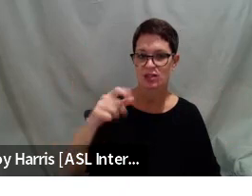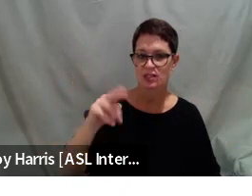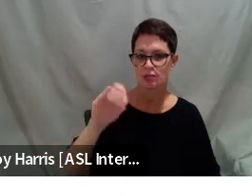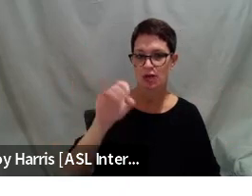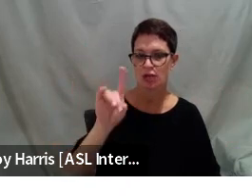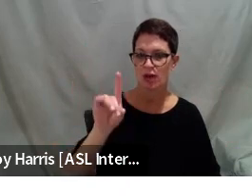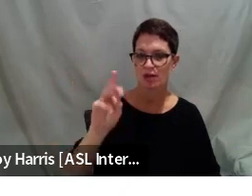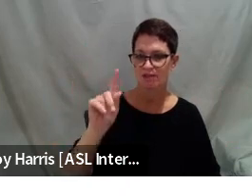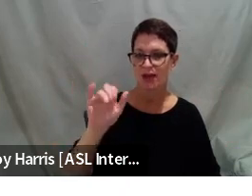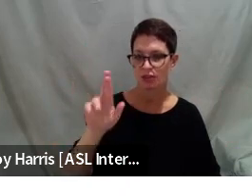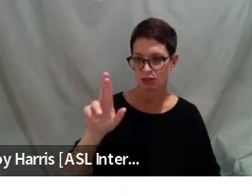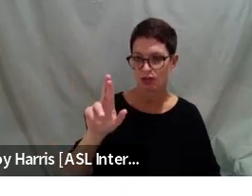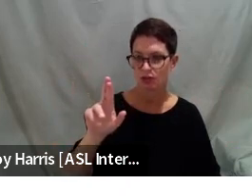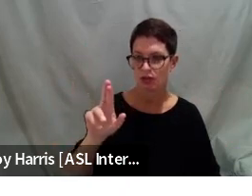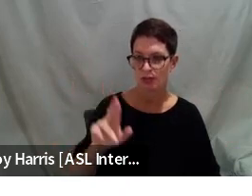bit.ly/spraygroundfinder.